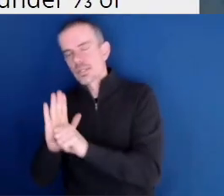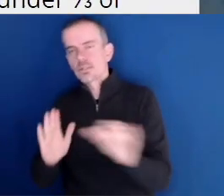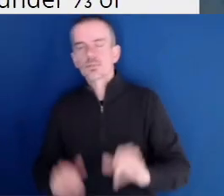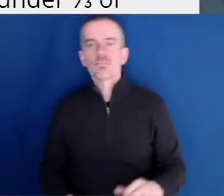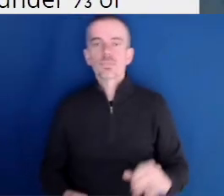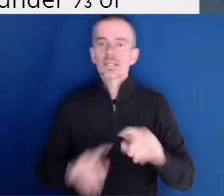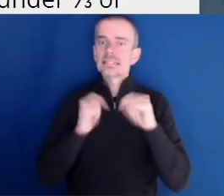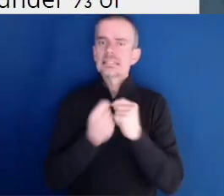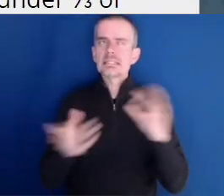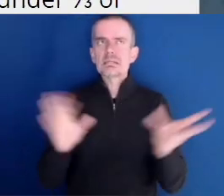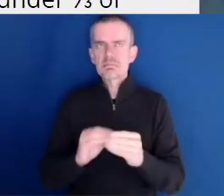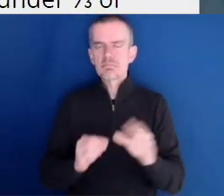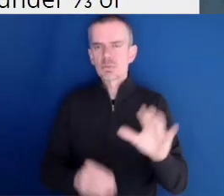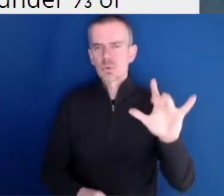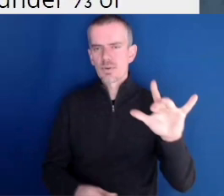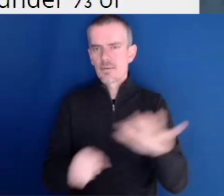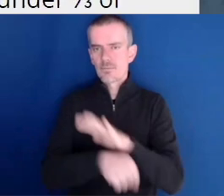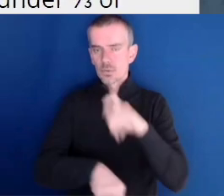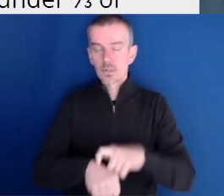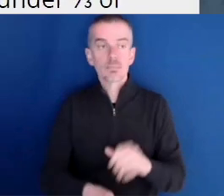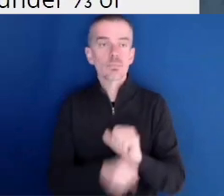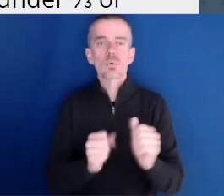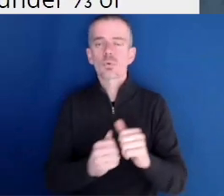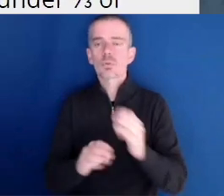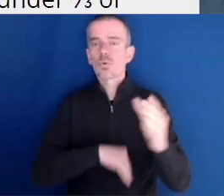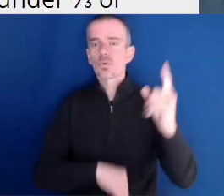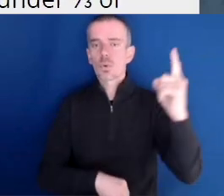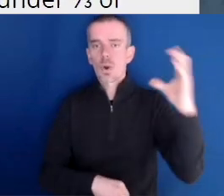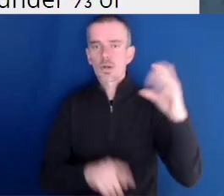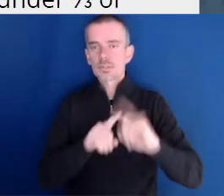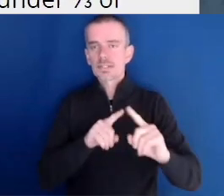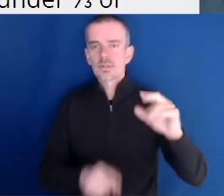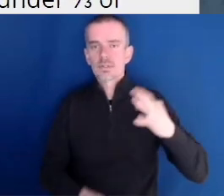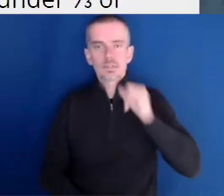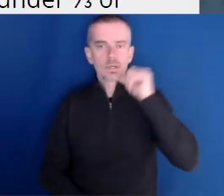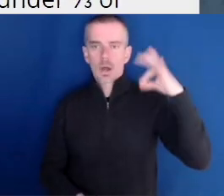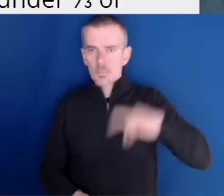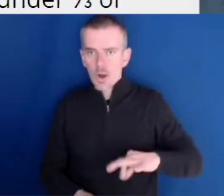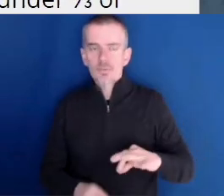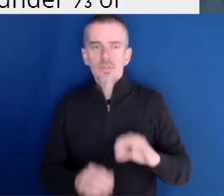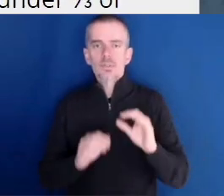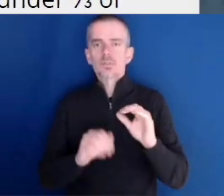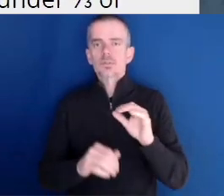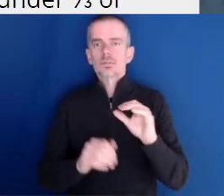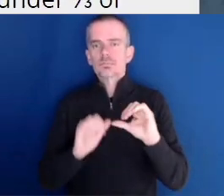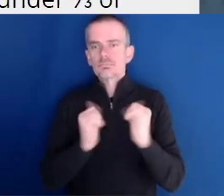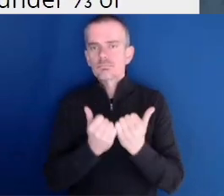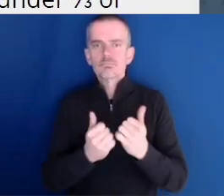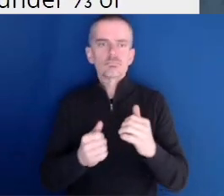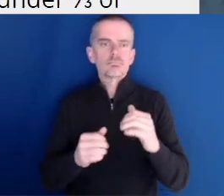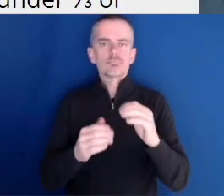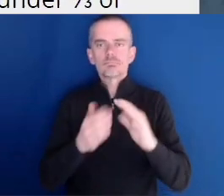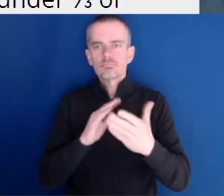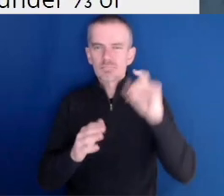team members. We work with over 100 nonprofits, jurisdictions, and philanthropic entities.